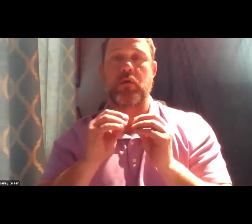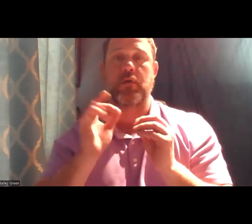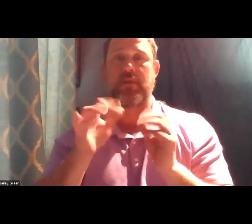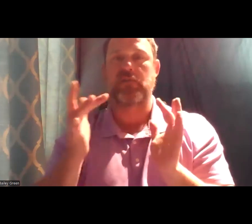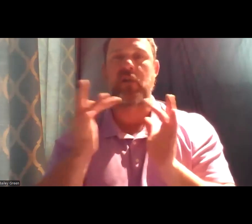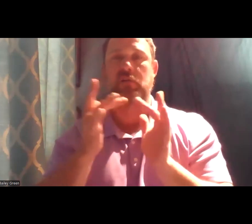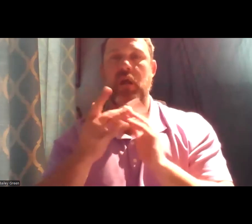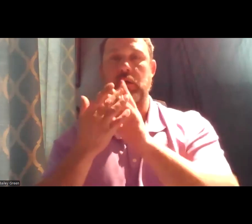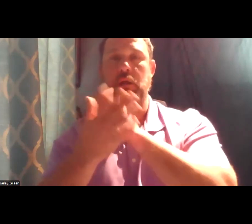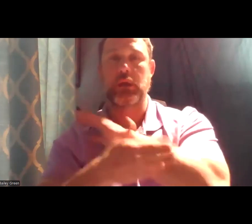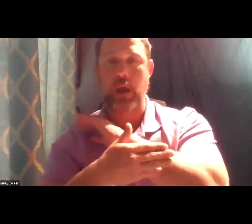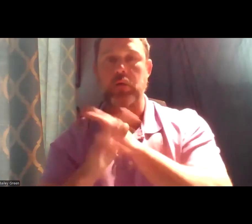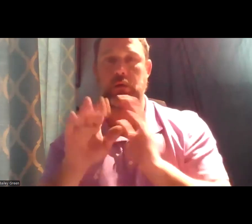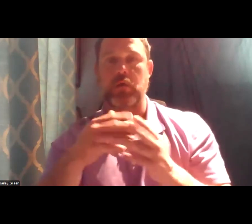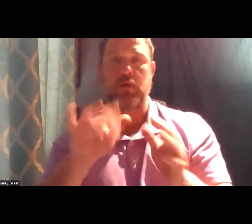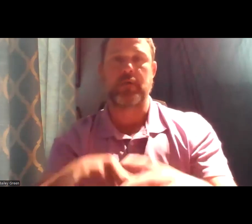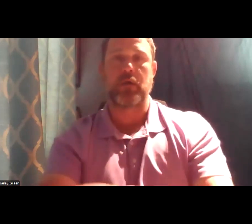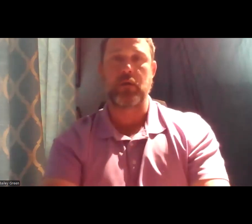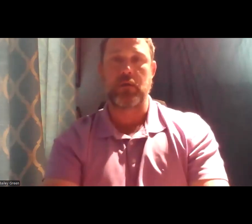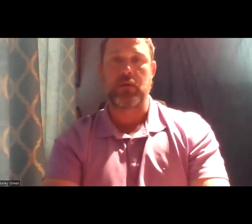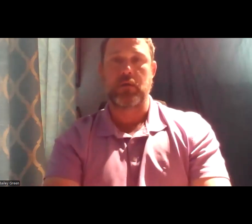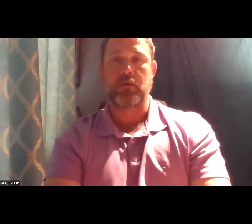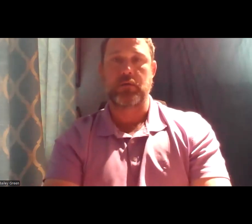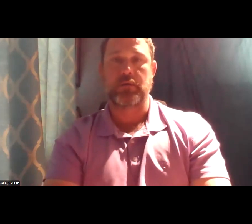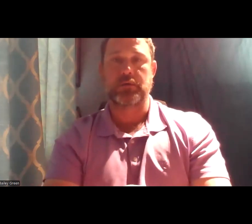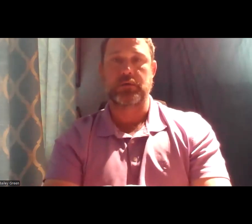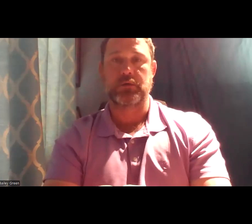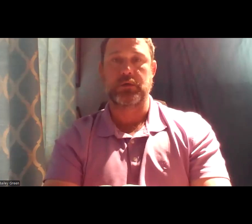contact the county and all of that.